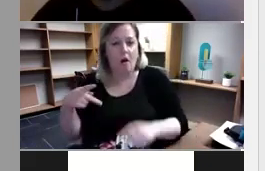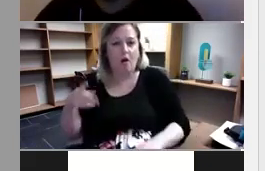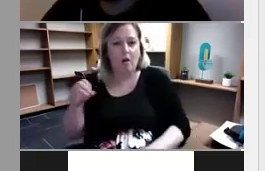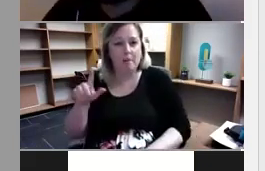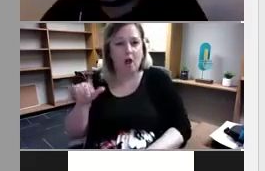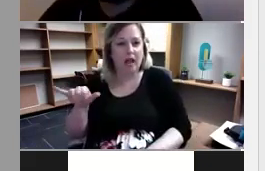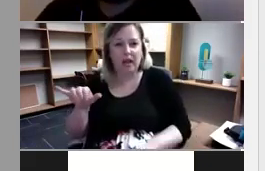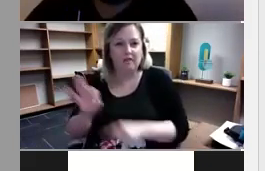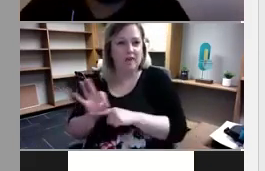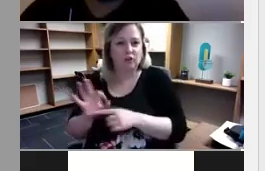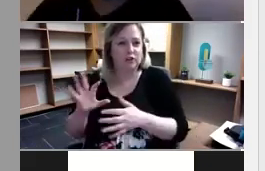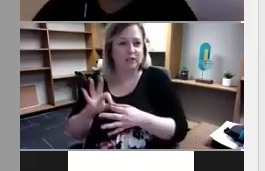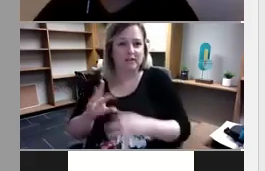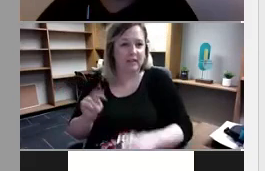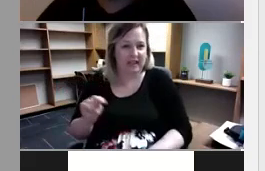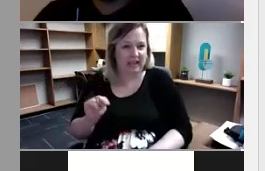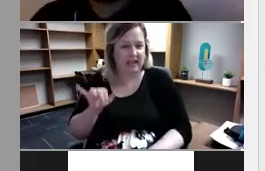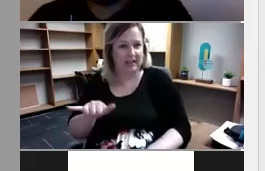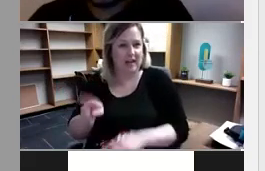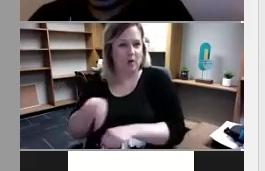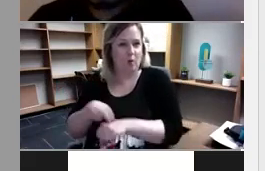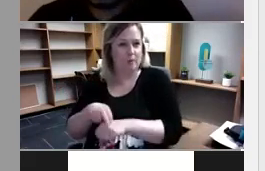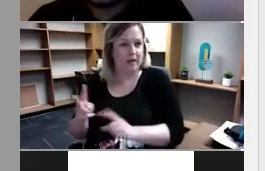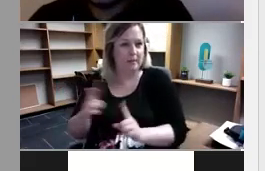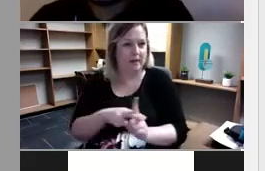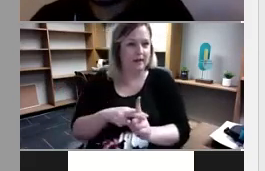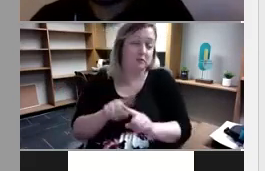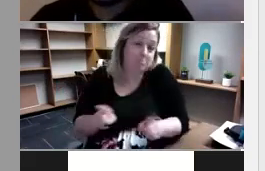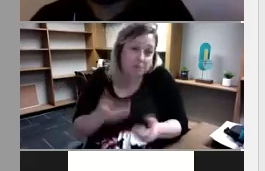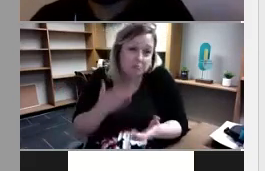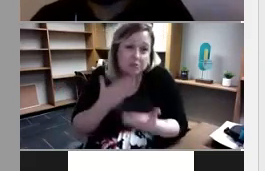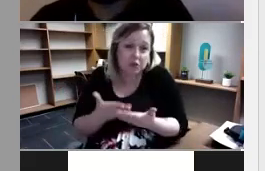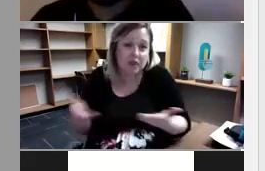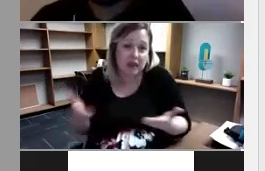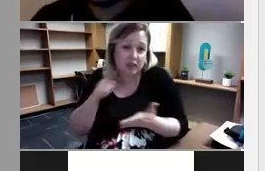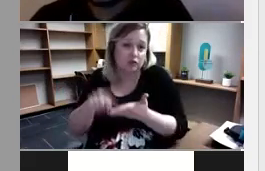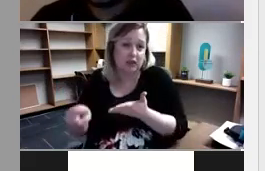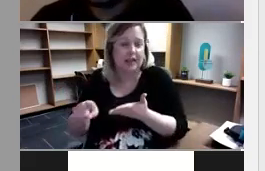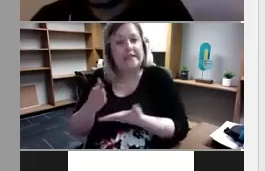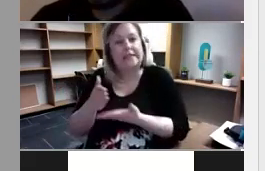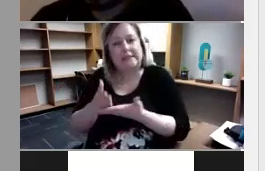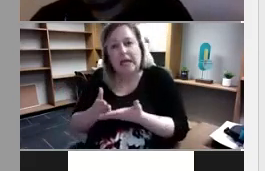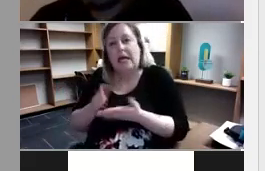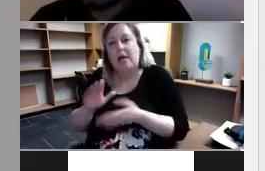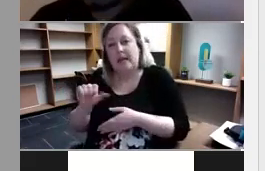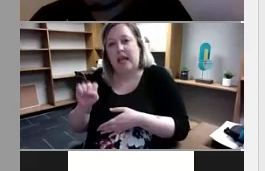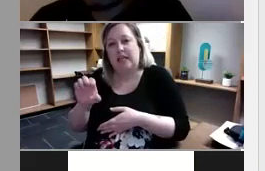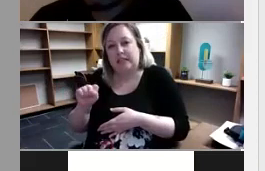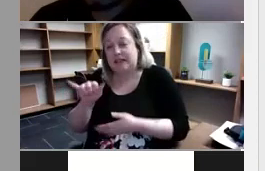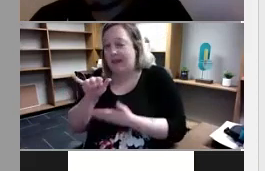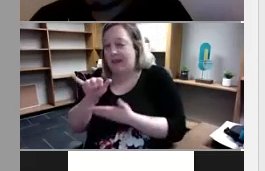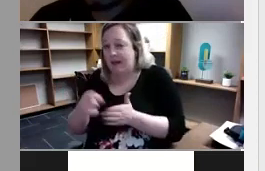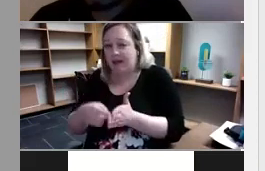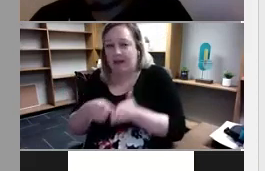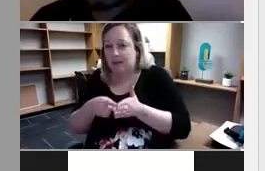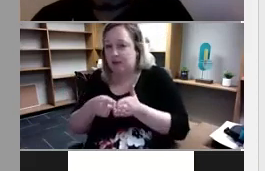usually applies implicitly, but it's a good thing to check because there are certain cases where this condition does not hold.